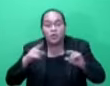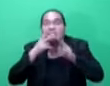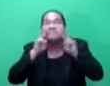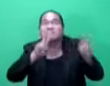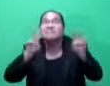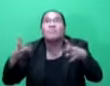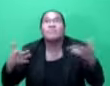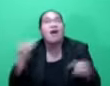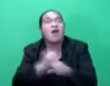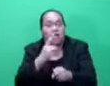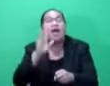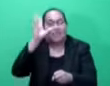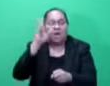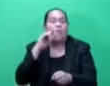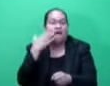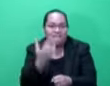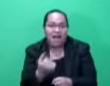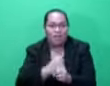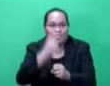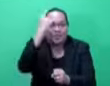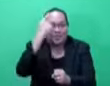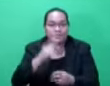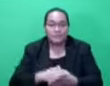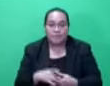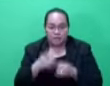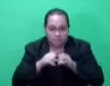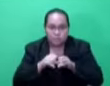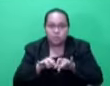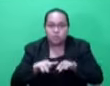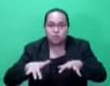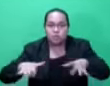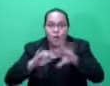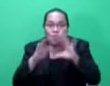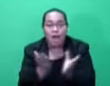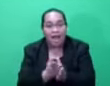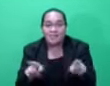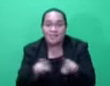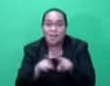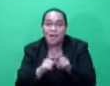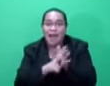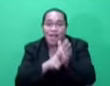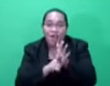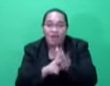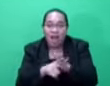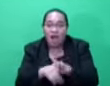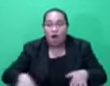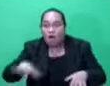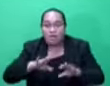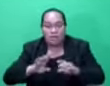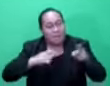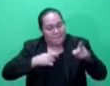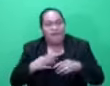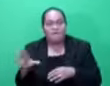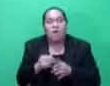God, and they will find God. And Honorable Speaker, this is spreading across the world. Even in Lautoka, the solitude in Lautoka, I'm from Lautoka,